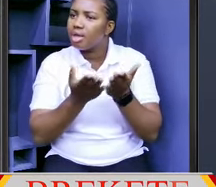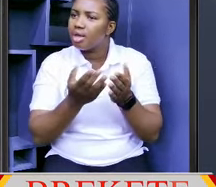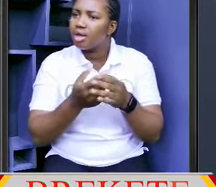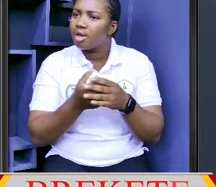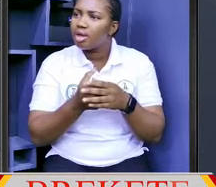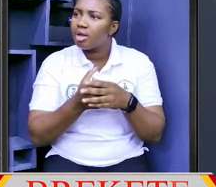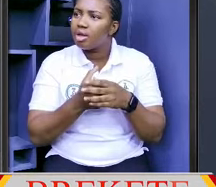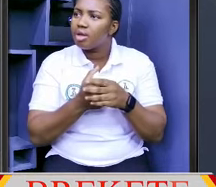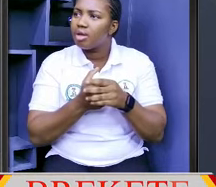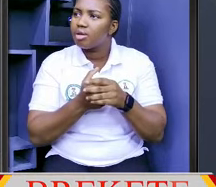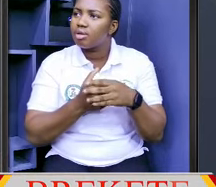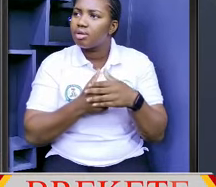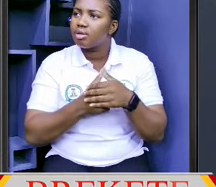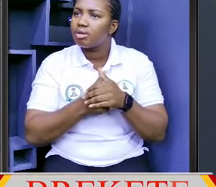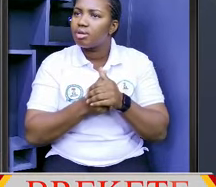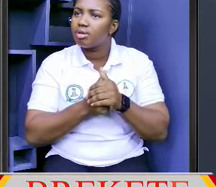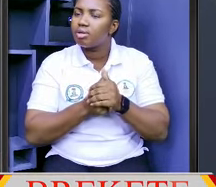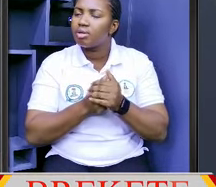Eh?